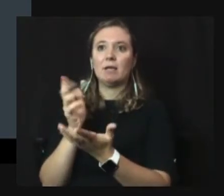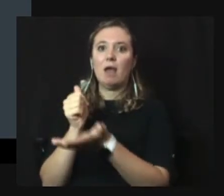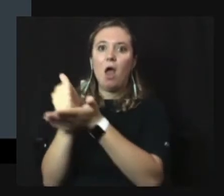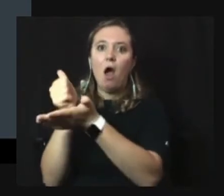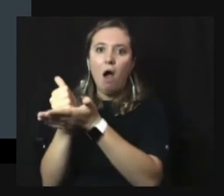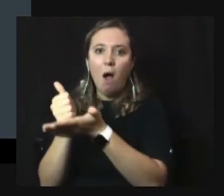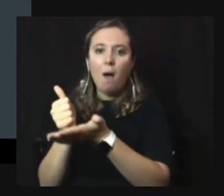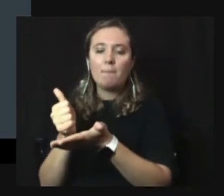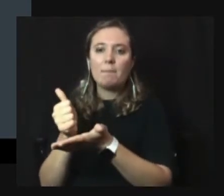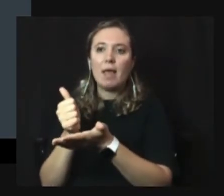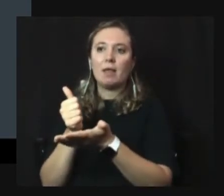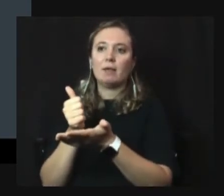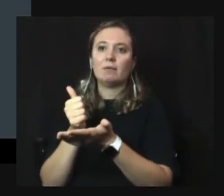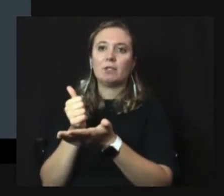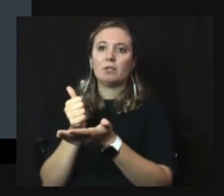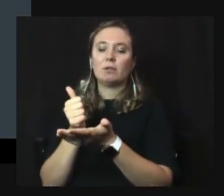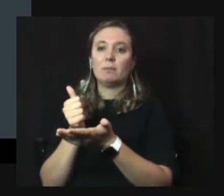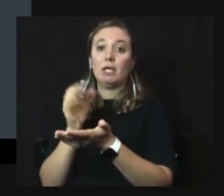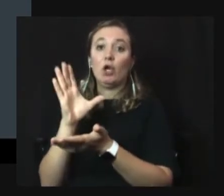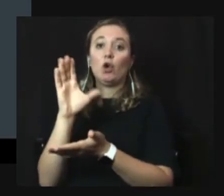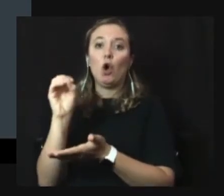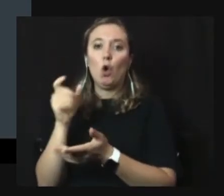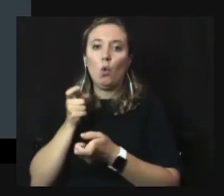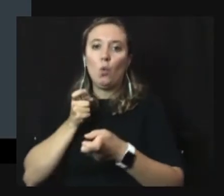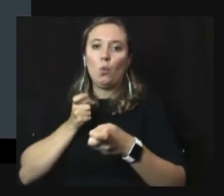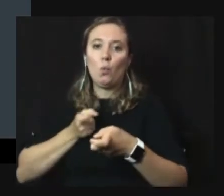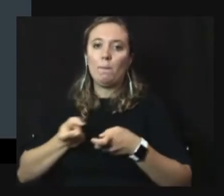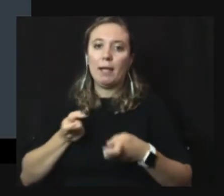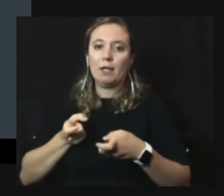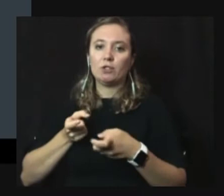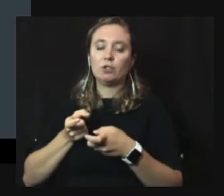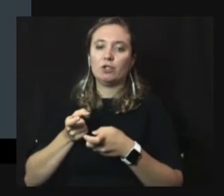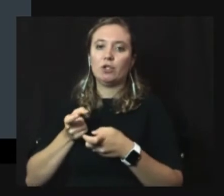a co-regulator with my parents.